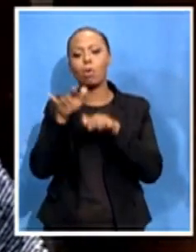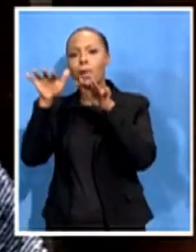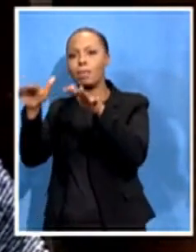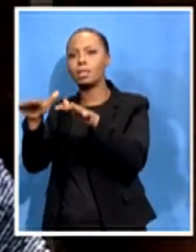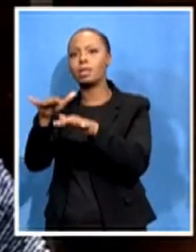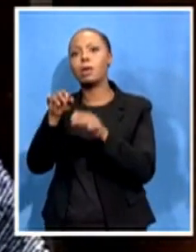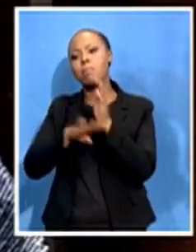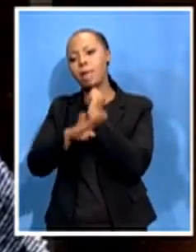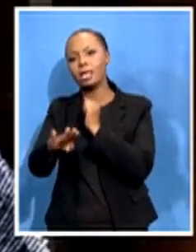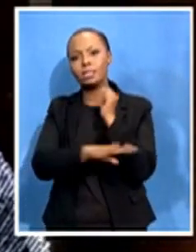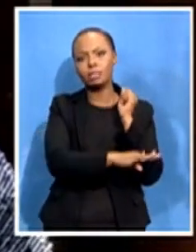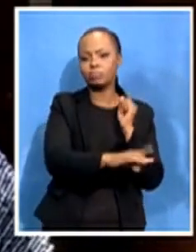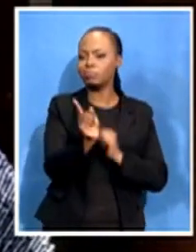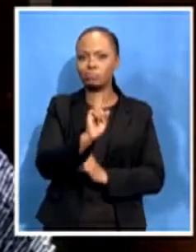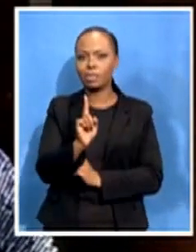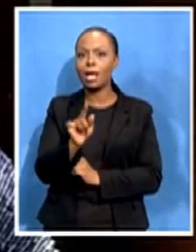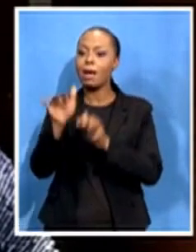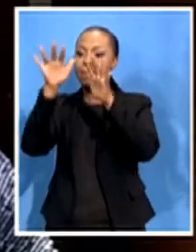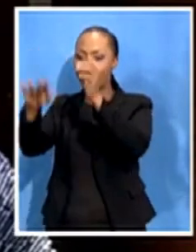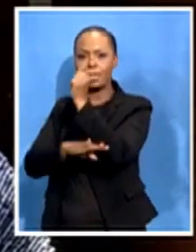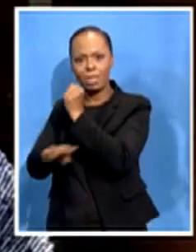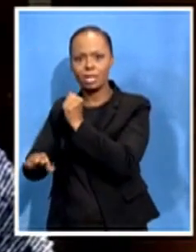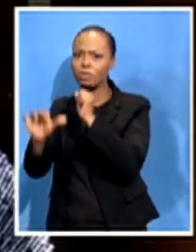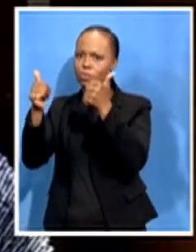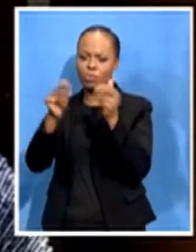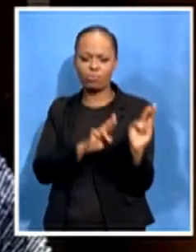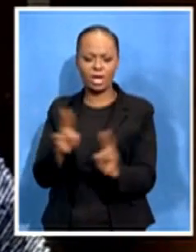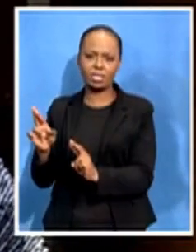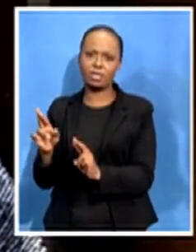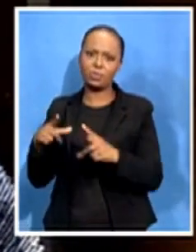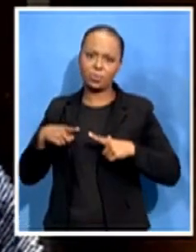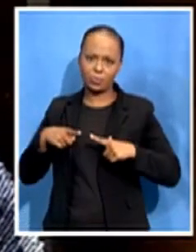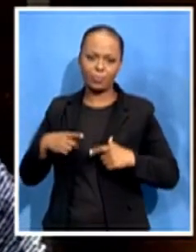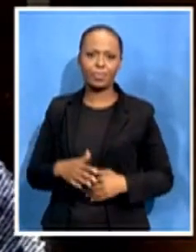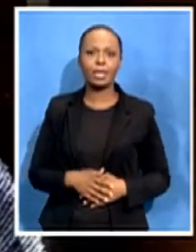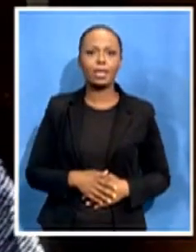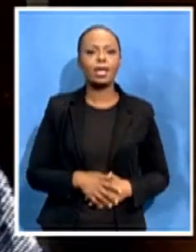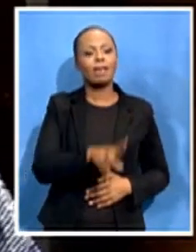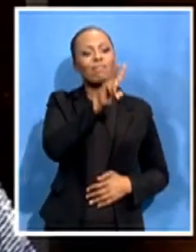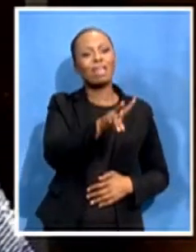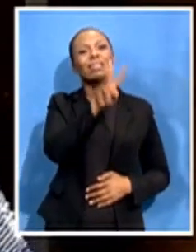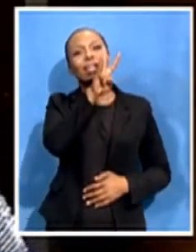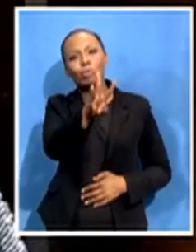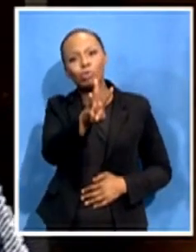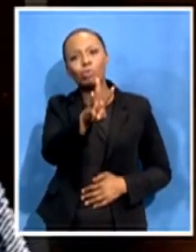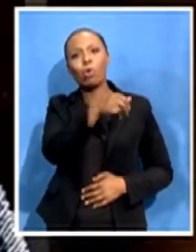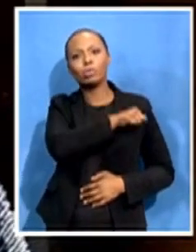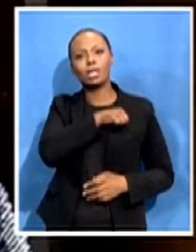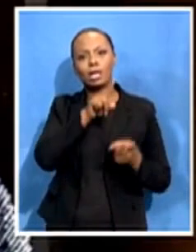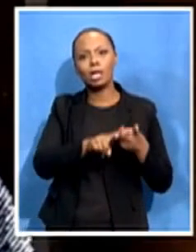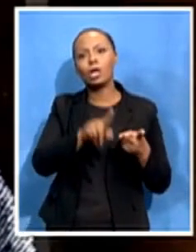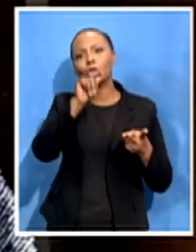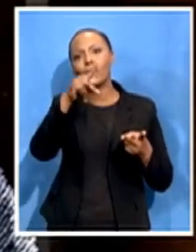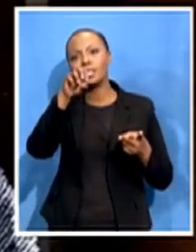got space that is waiting. We still have VW, we still have Doranginza, we still have this one, we also